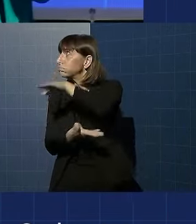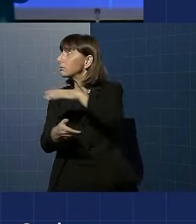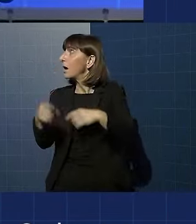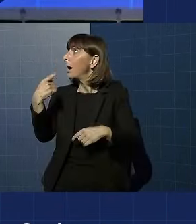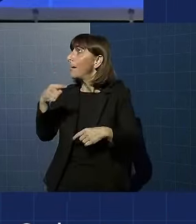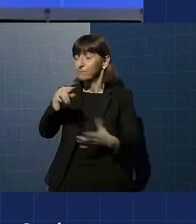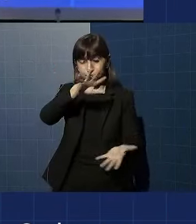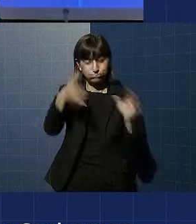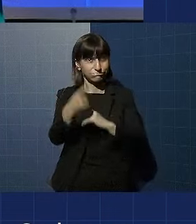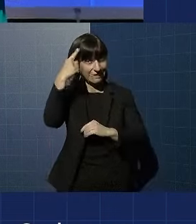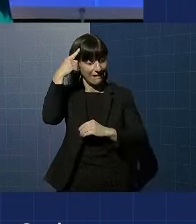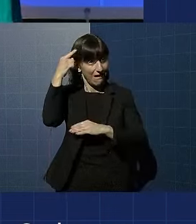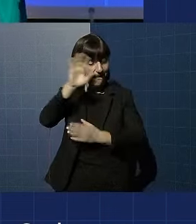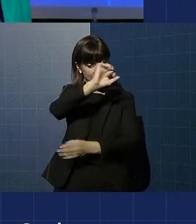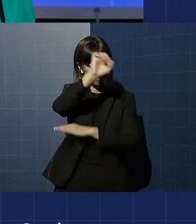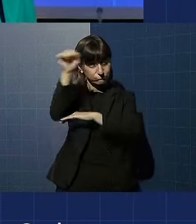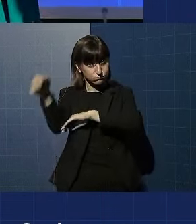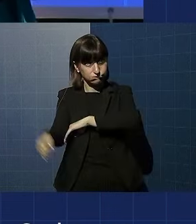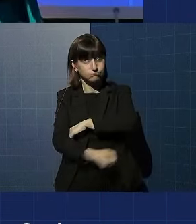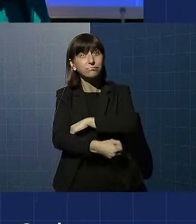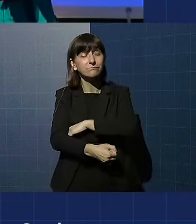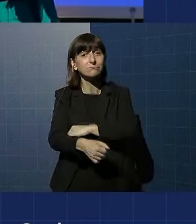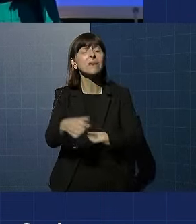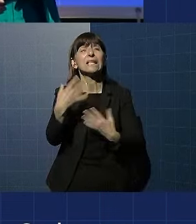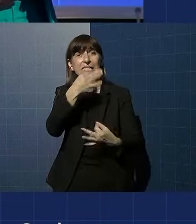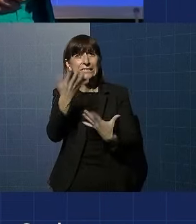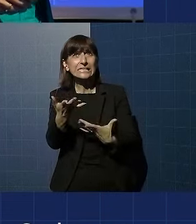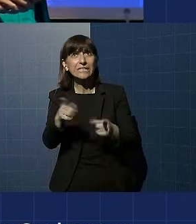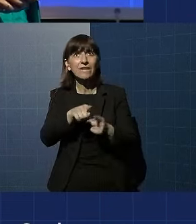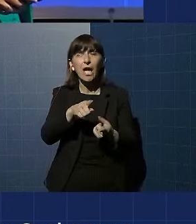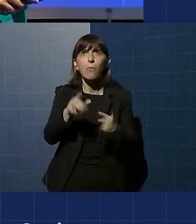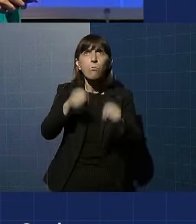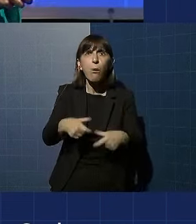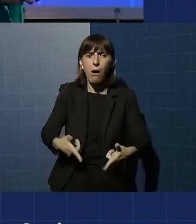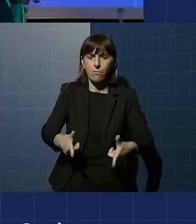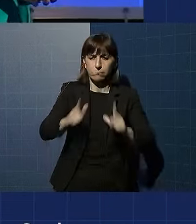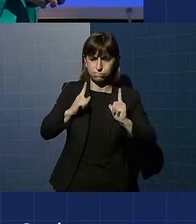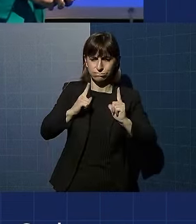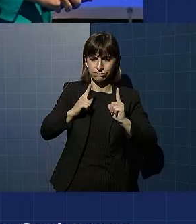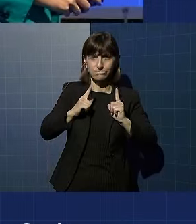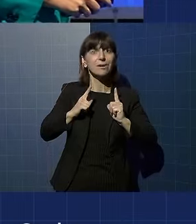cause motion sickness, as I mentioned, especially in the beginning.